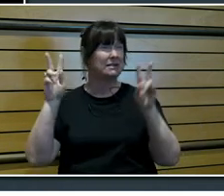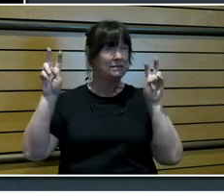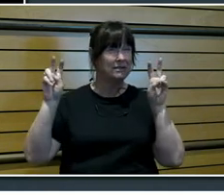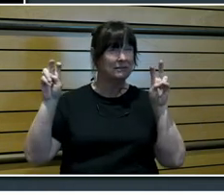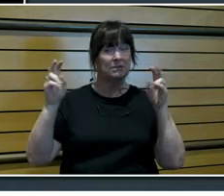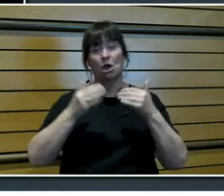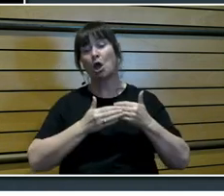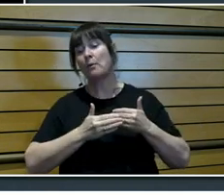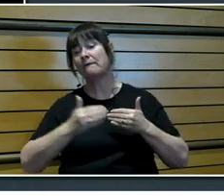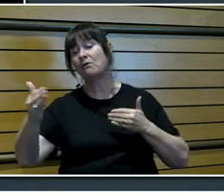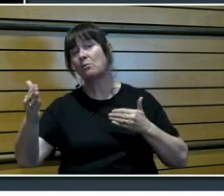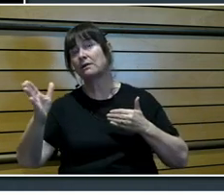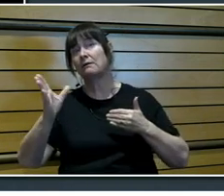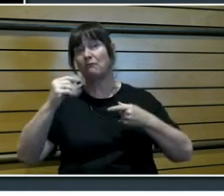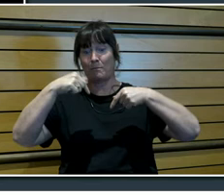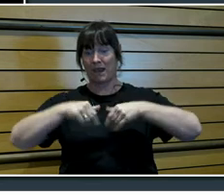here. All right.